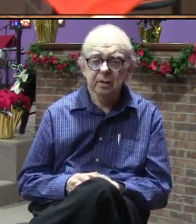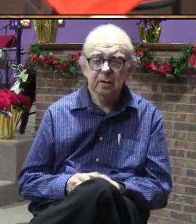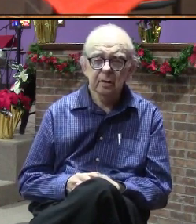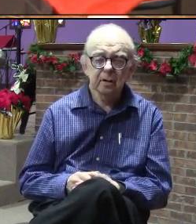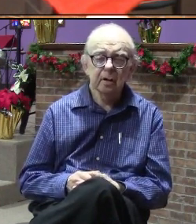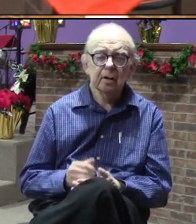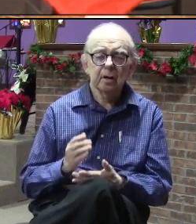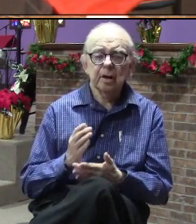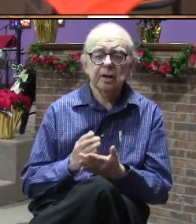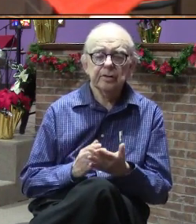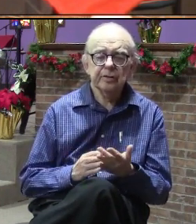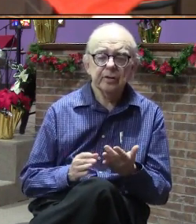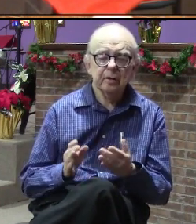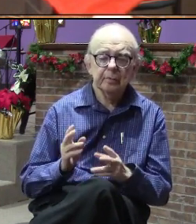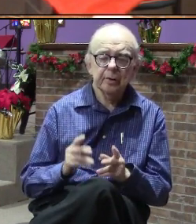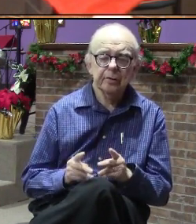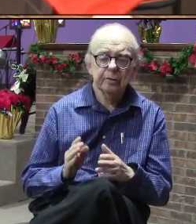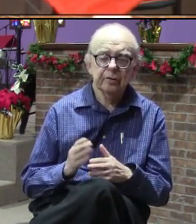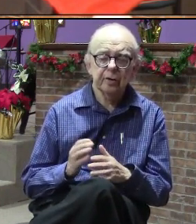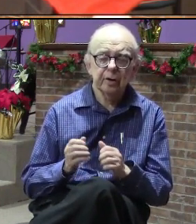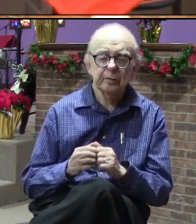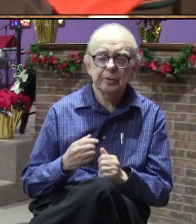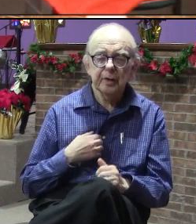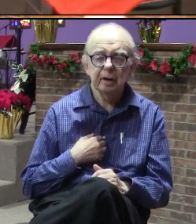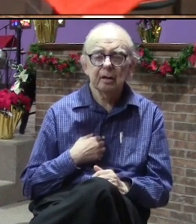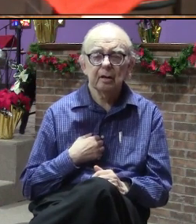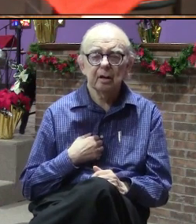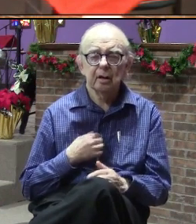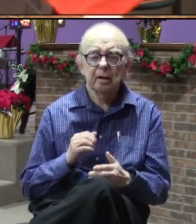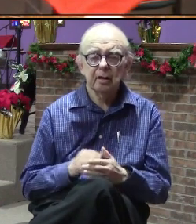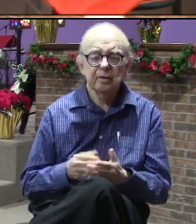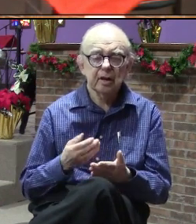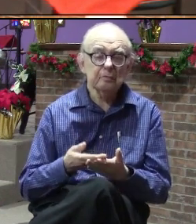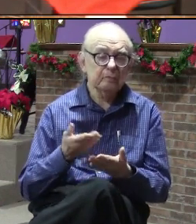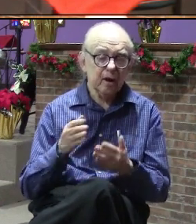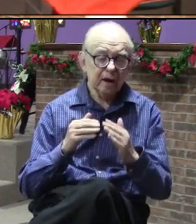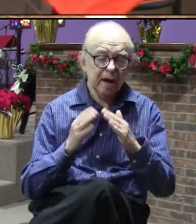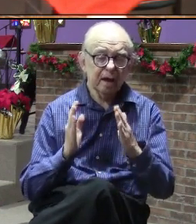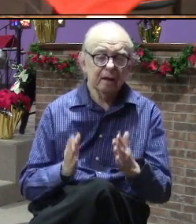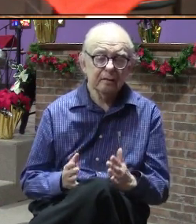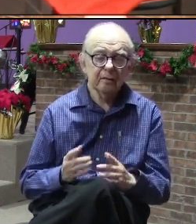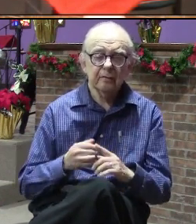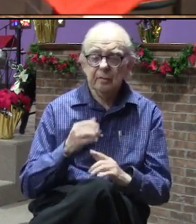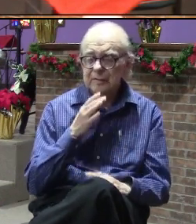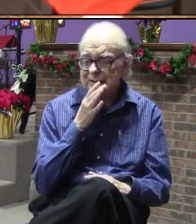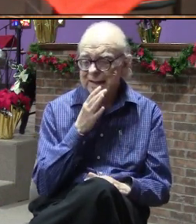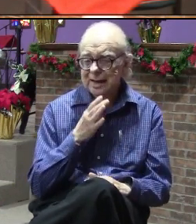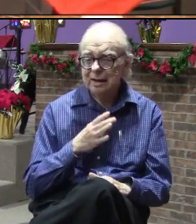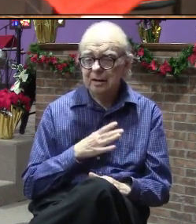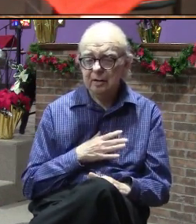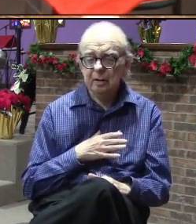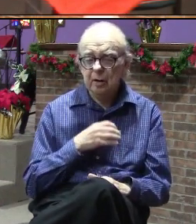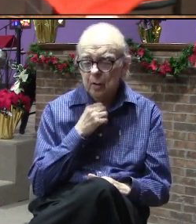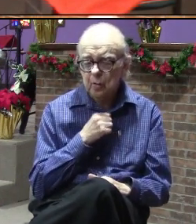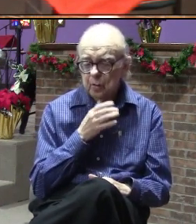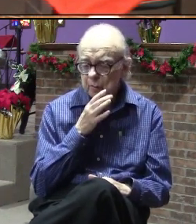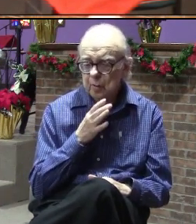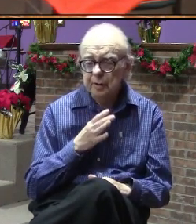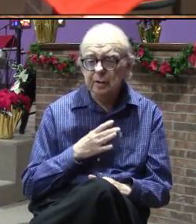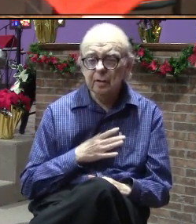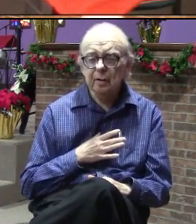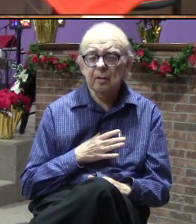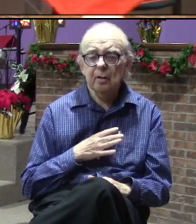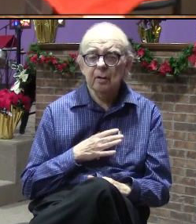Someone was sharing with me, they had purchased a house from a lady, an elderly lady,